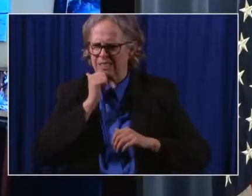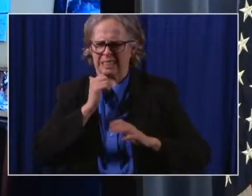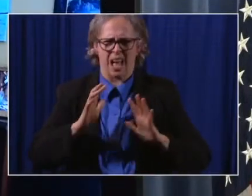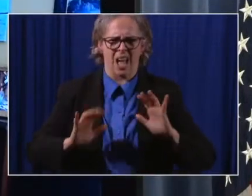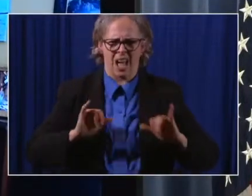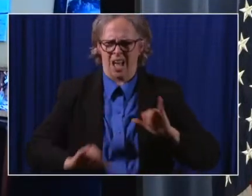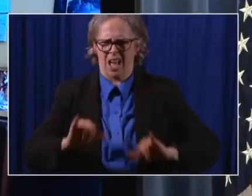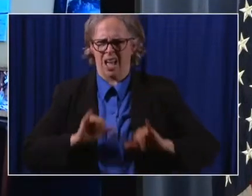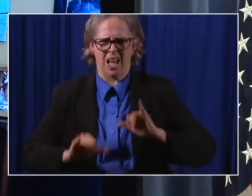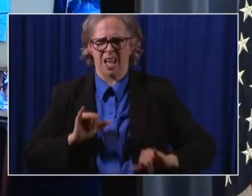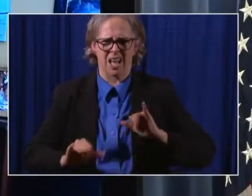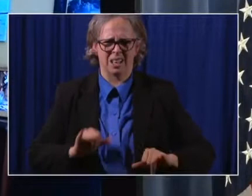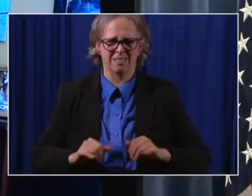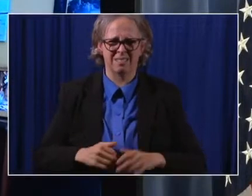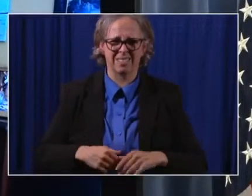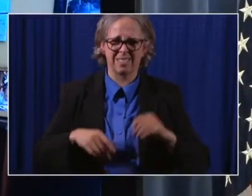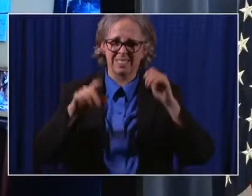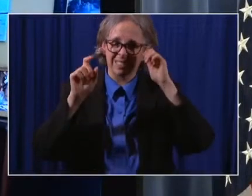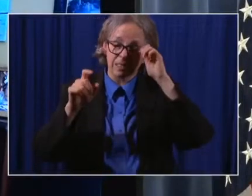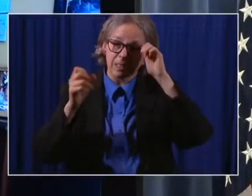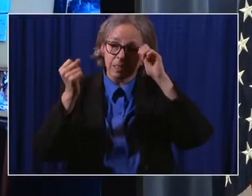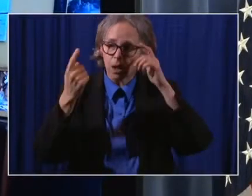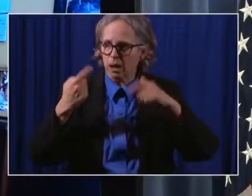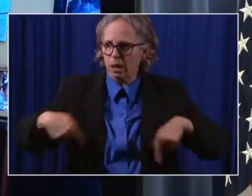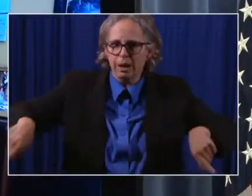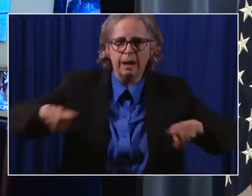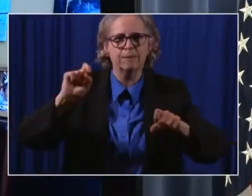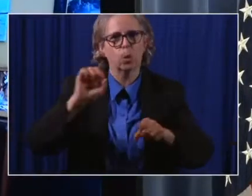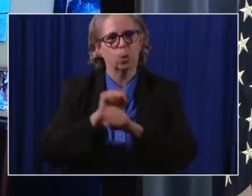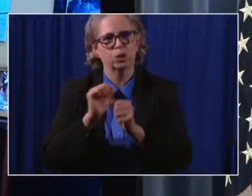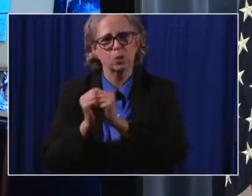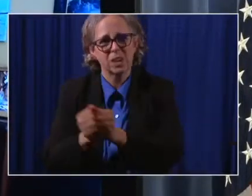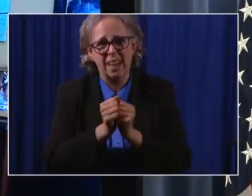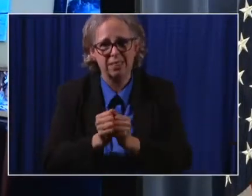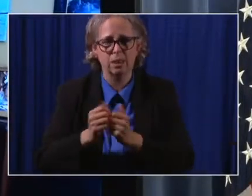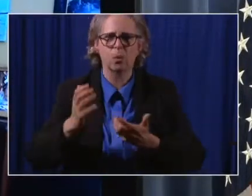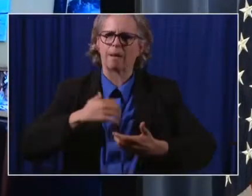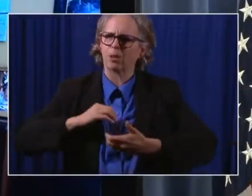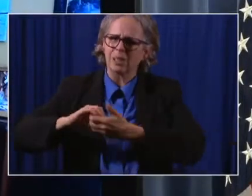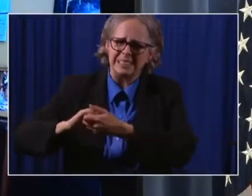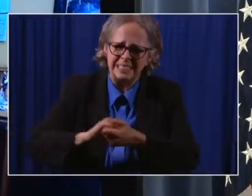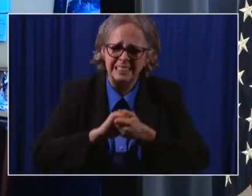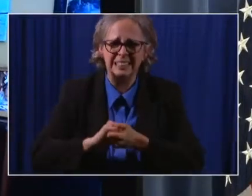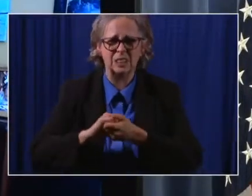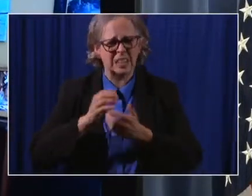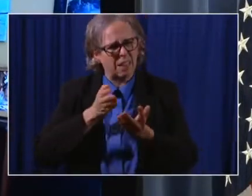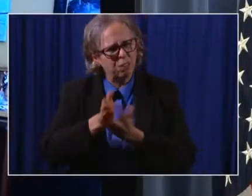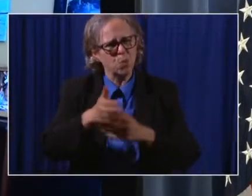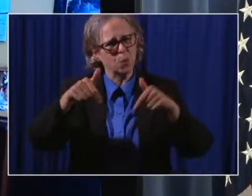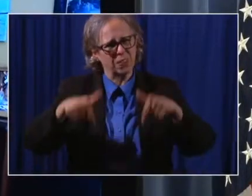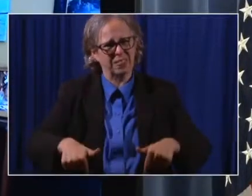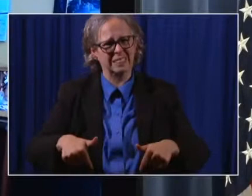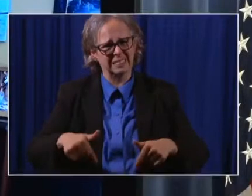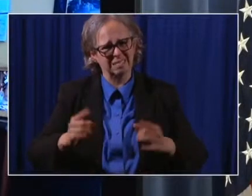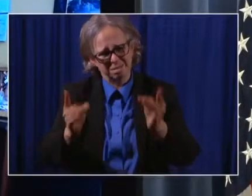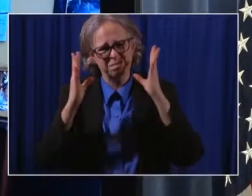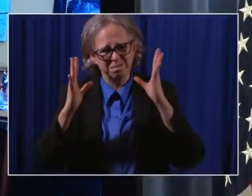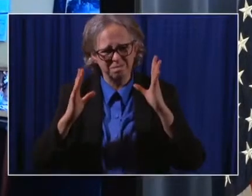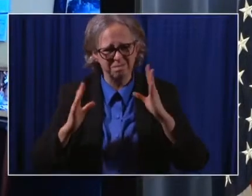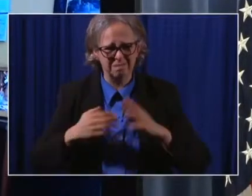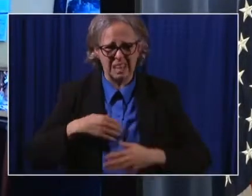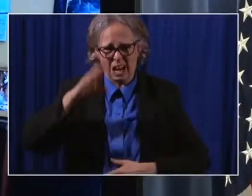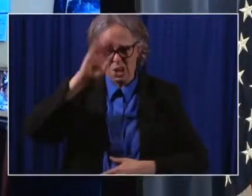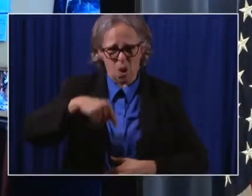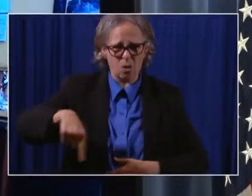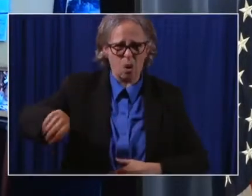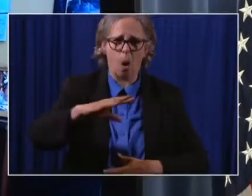We have to work together. We have to work collaboratively in order to get through this. I think everyone has had their fill of it and is